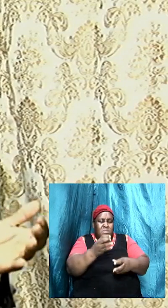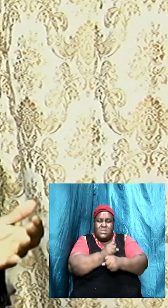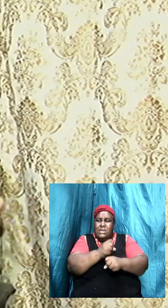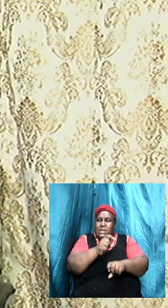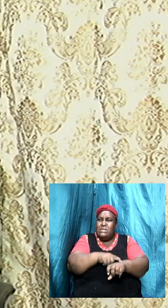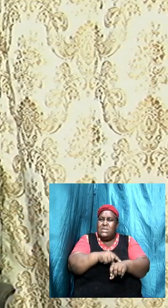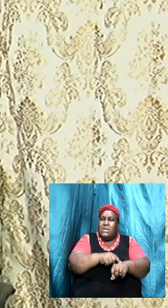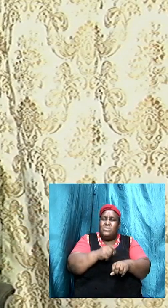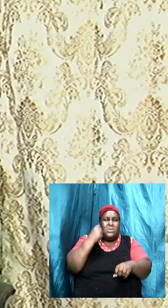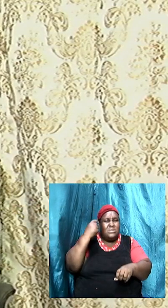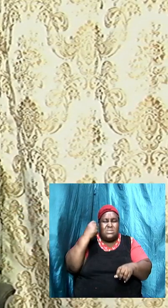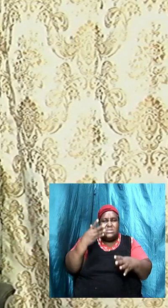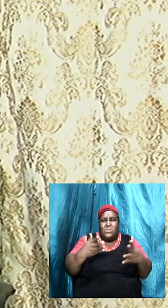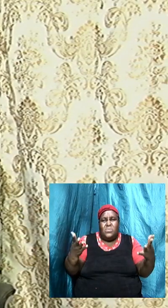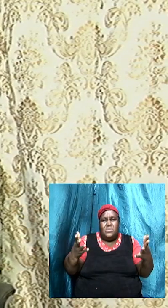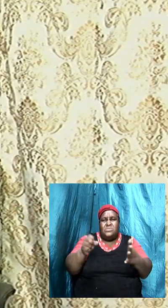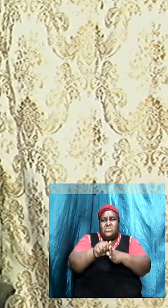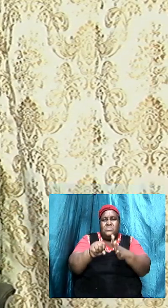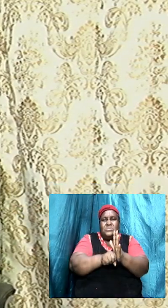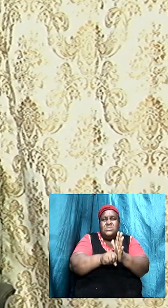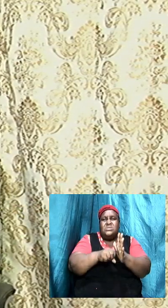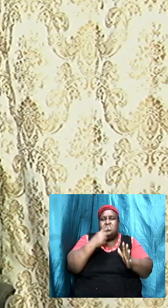what the scripture is saying to us.